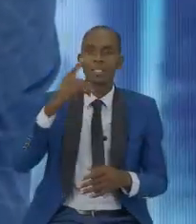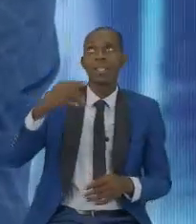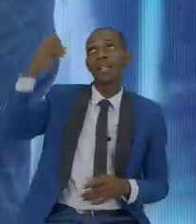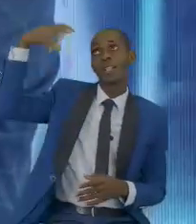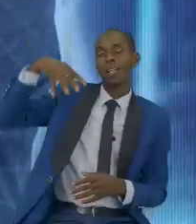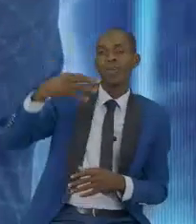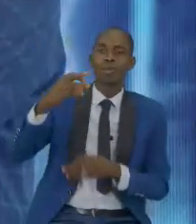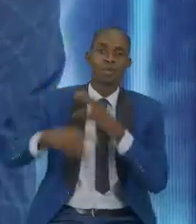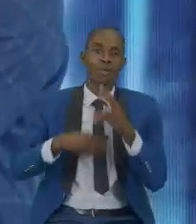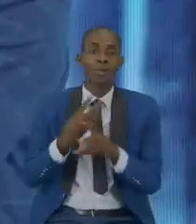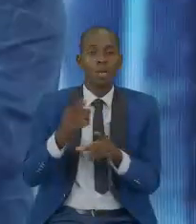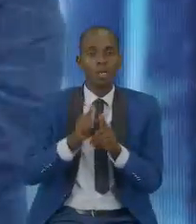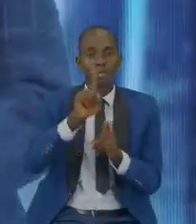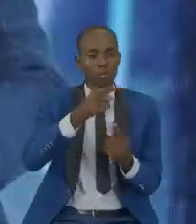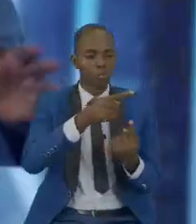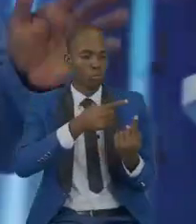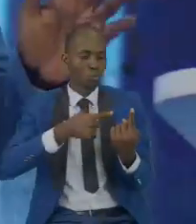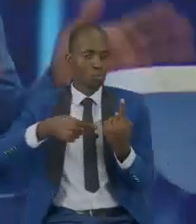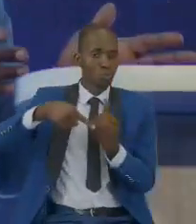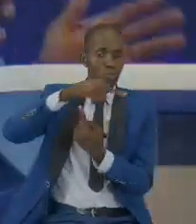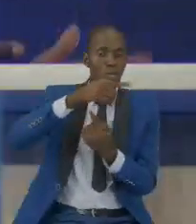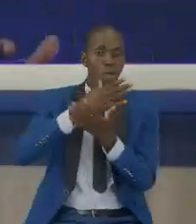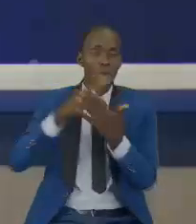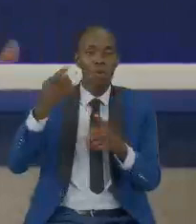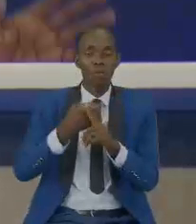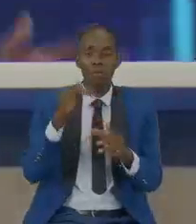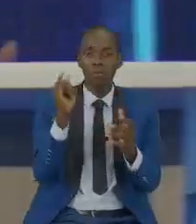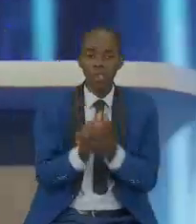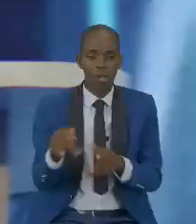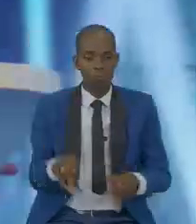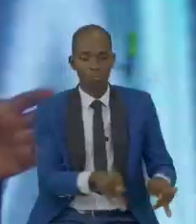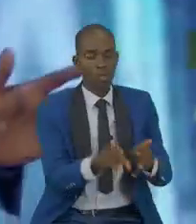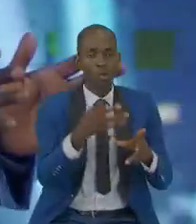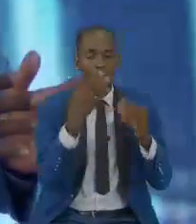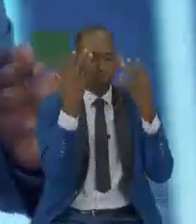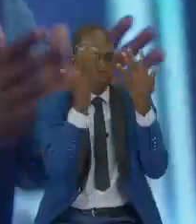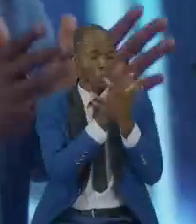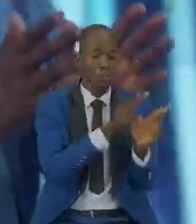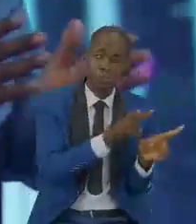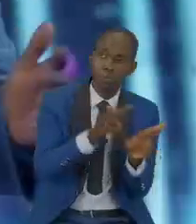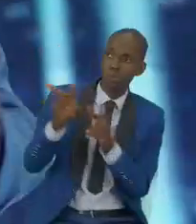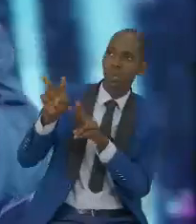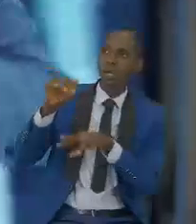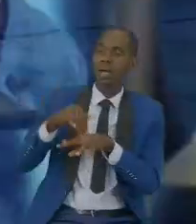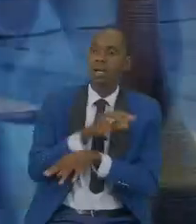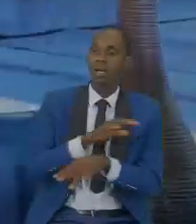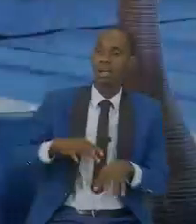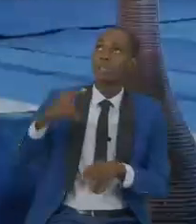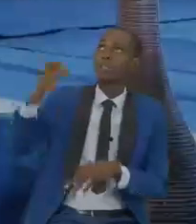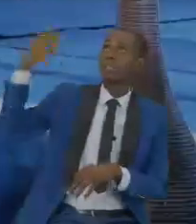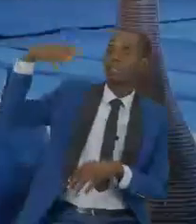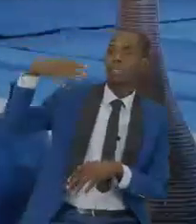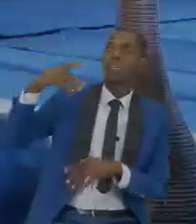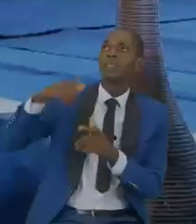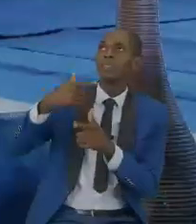from the path of darkness, and then you're looking at that light, the Lord Jesus, he leads you into the grace